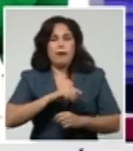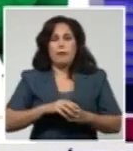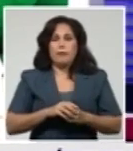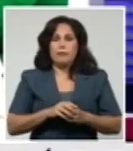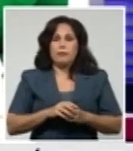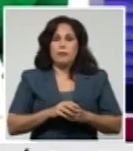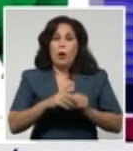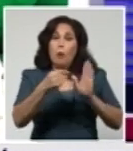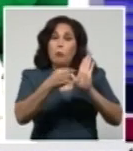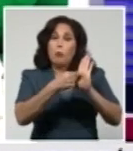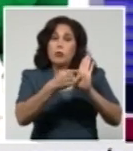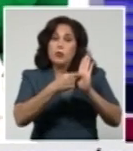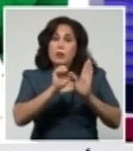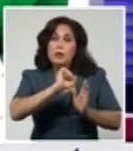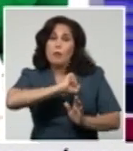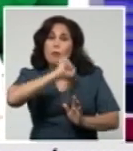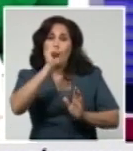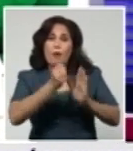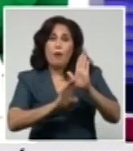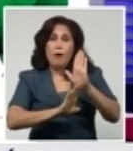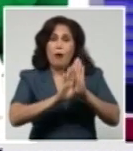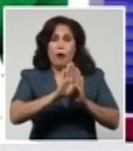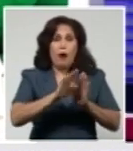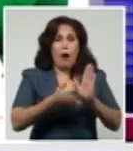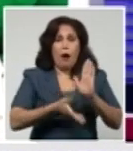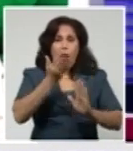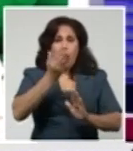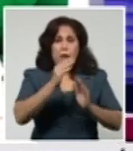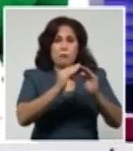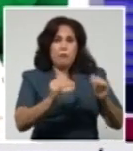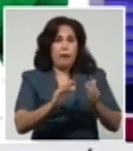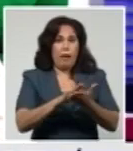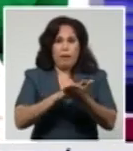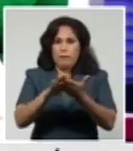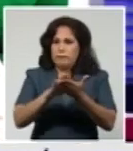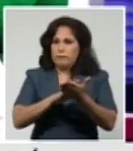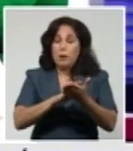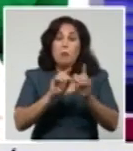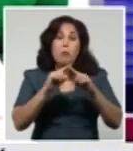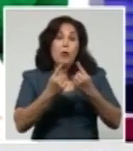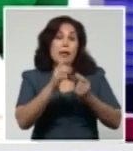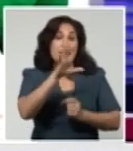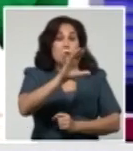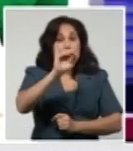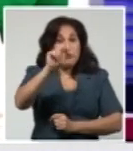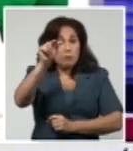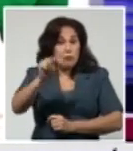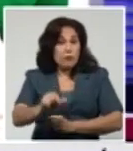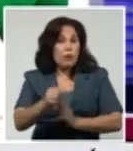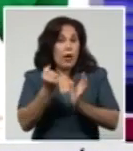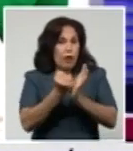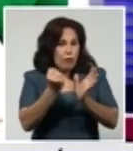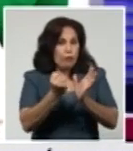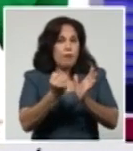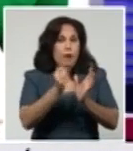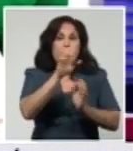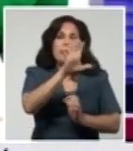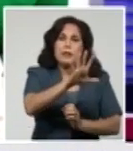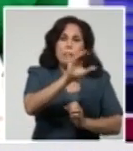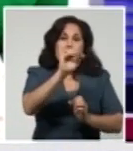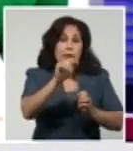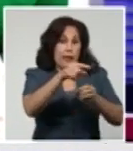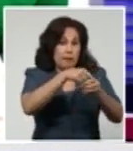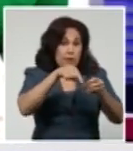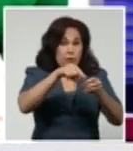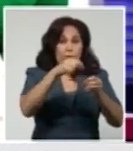5,702 people, or 93.2% of all confirmed cases in Cuba, have recovered from the